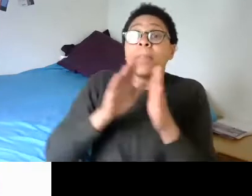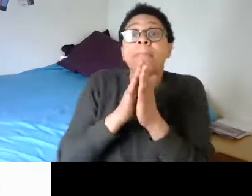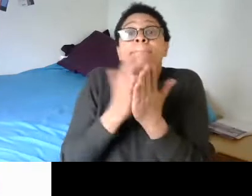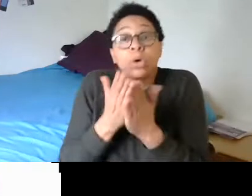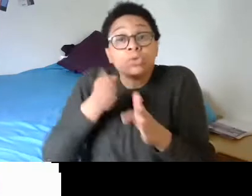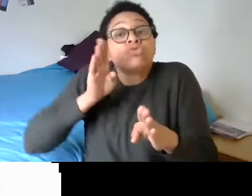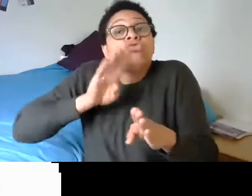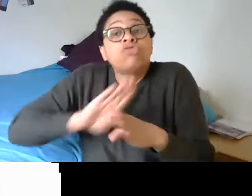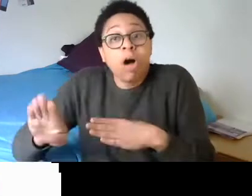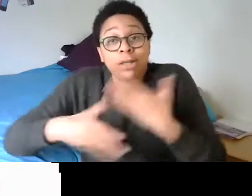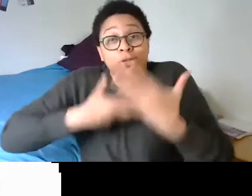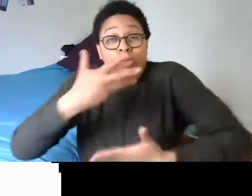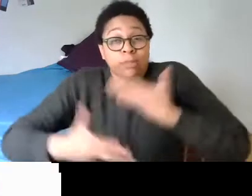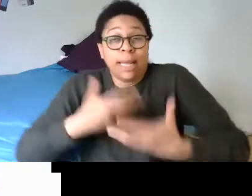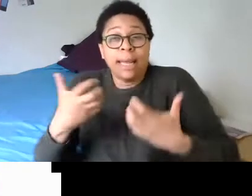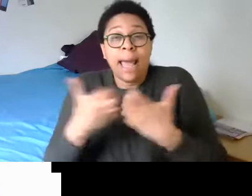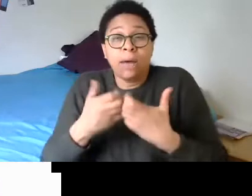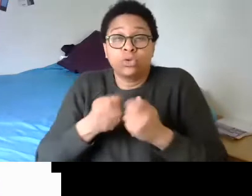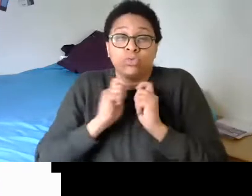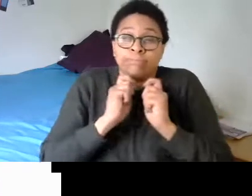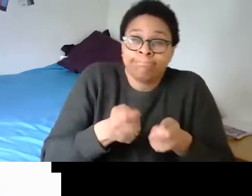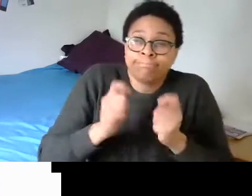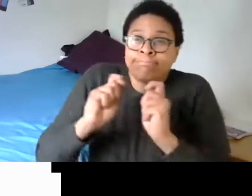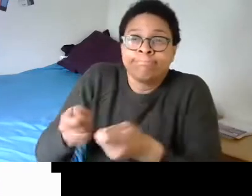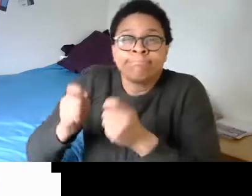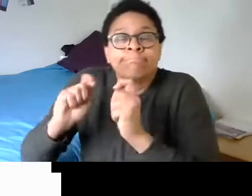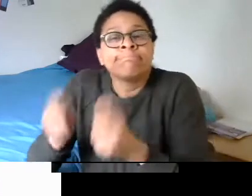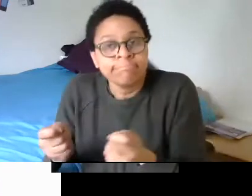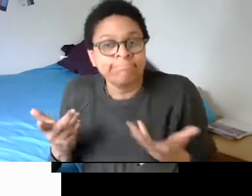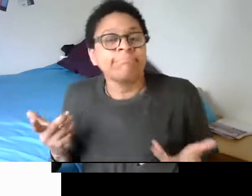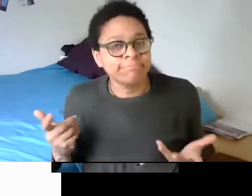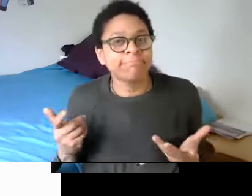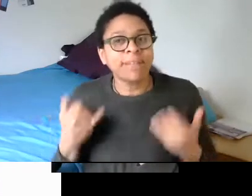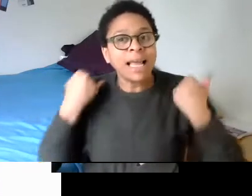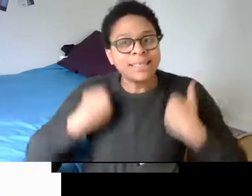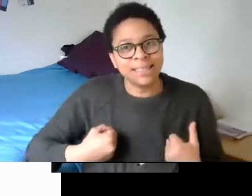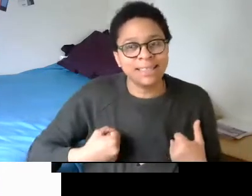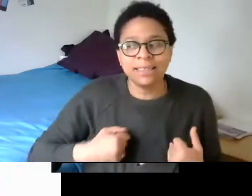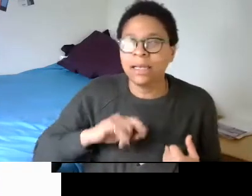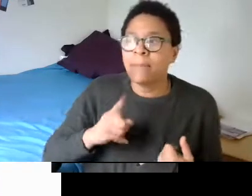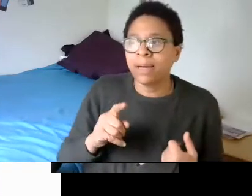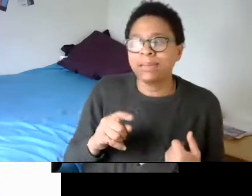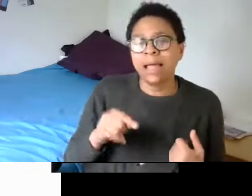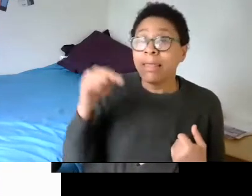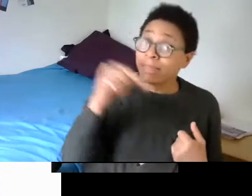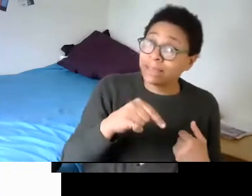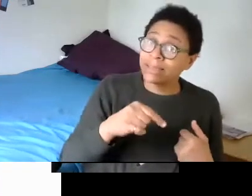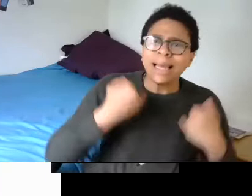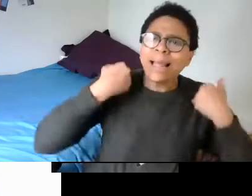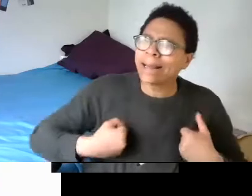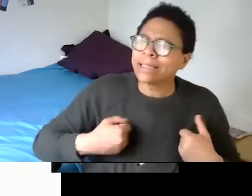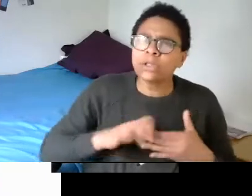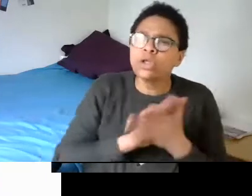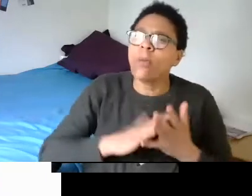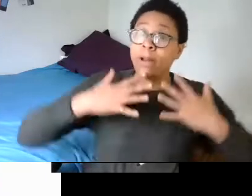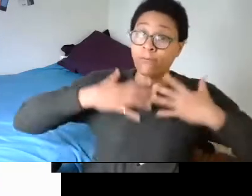diseases. Within this book, spiritual health was the focus rather than physical health, and you can see this in the religious quotations that Cook cites